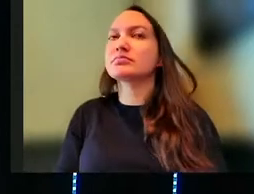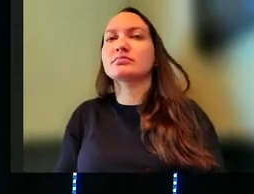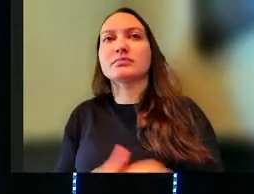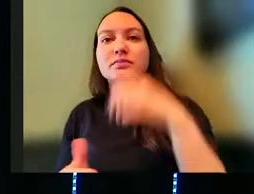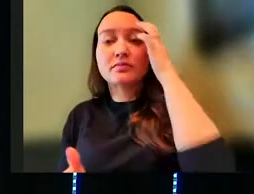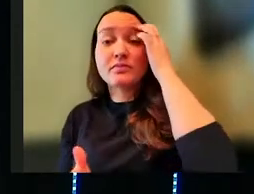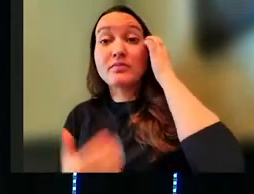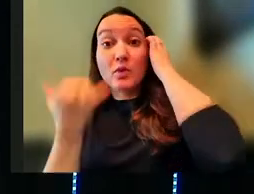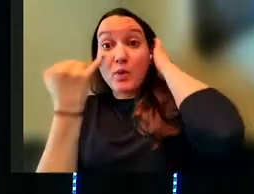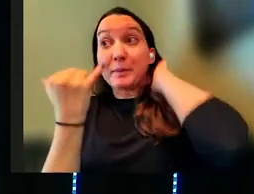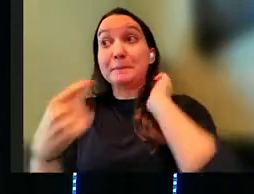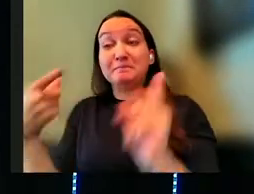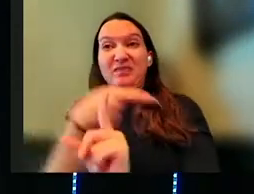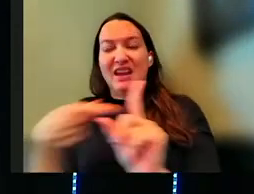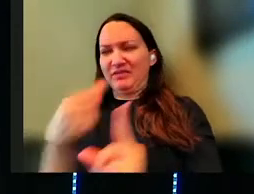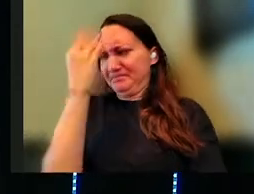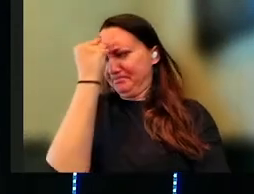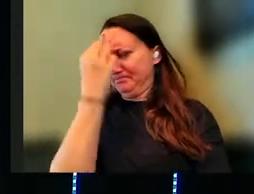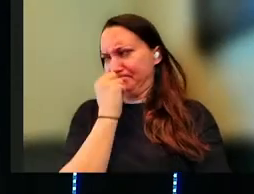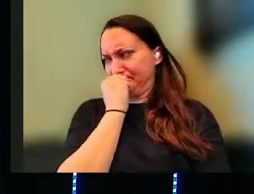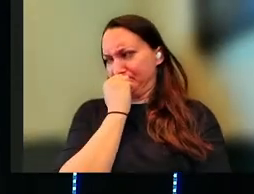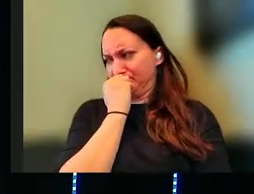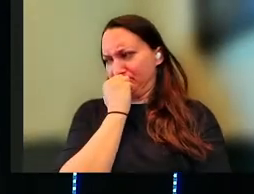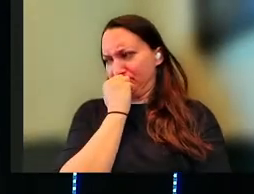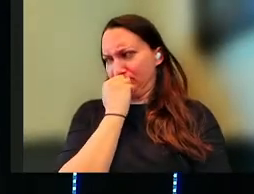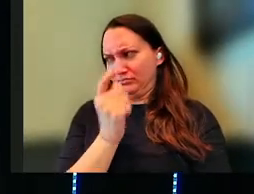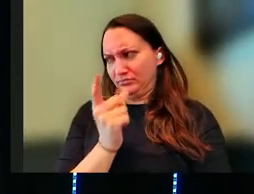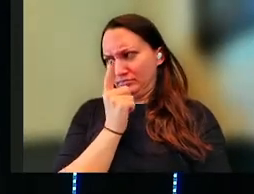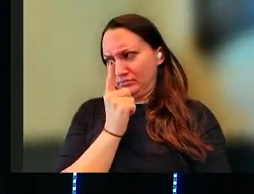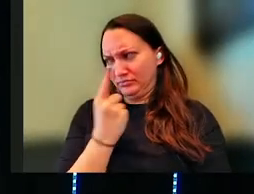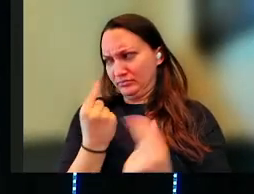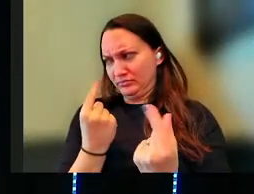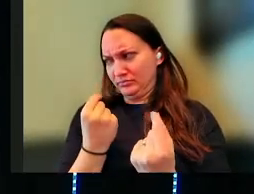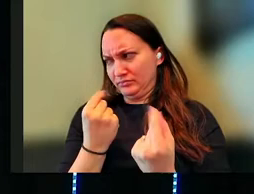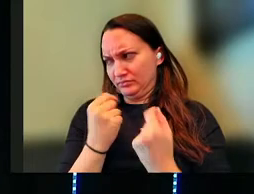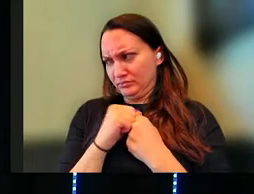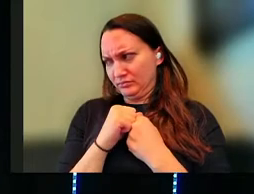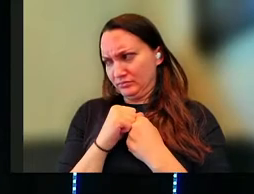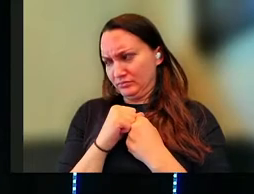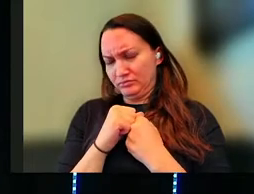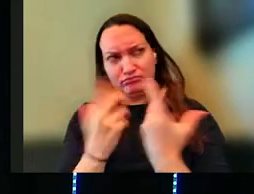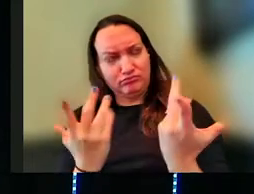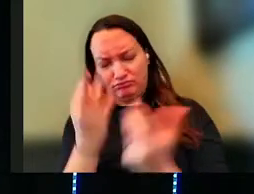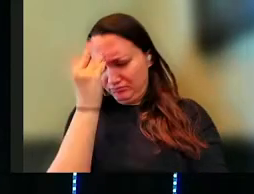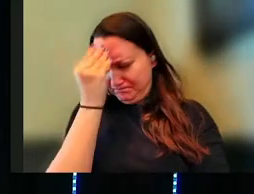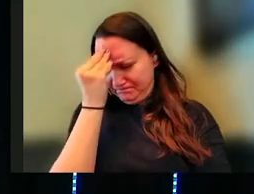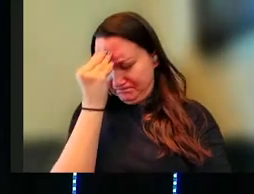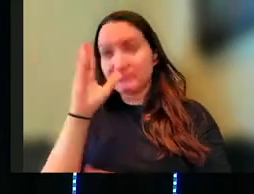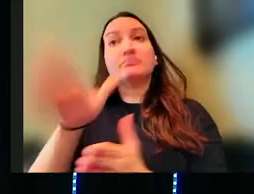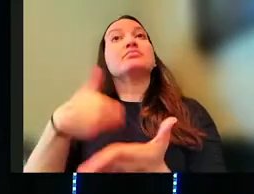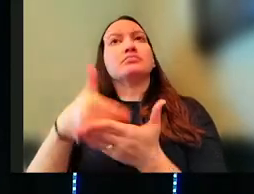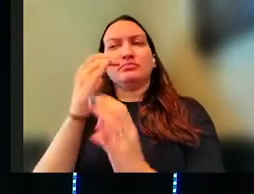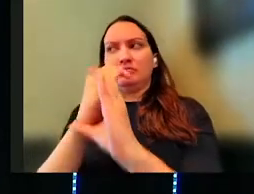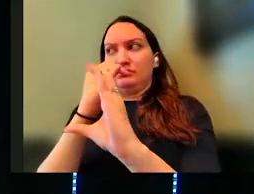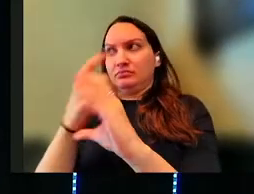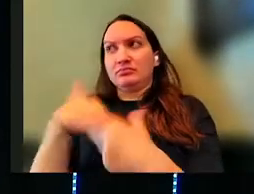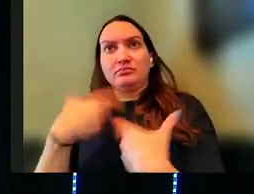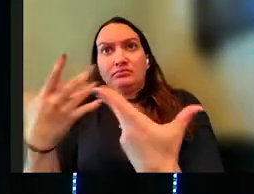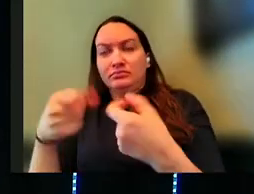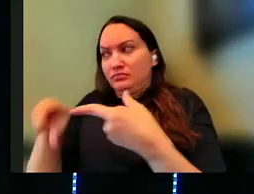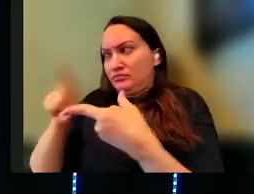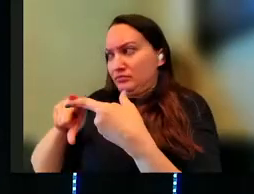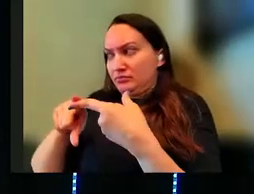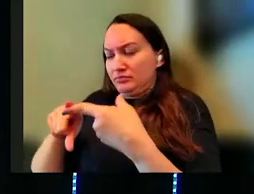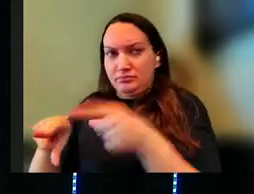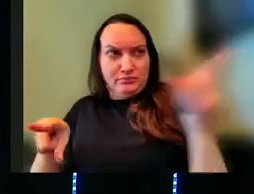Right now, half of you are thinking, what are we going to do about lunch? What are we going to do? You know what I mean? You're going to get to the car and you're like, I want this, but I want